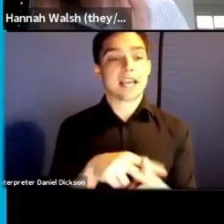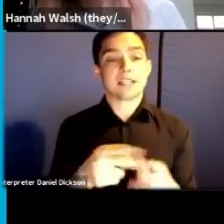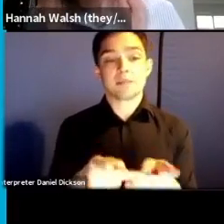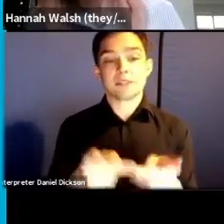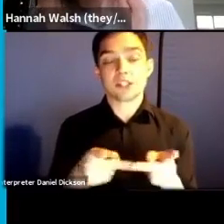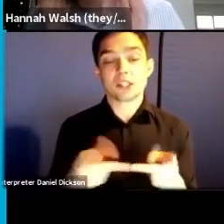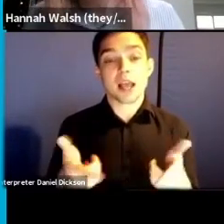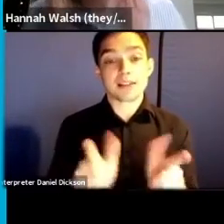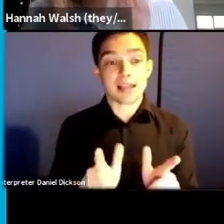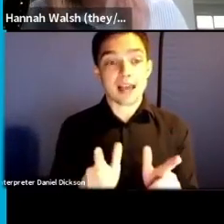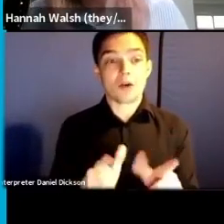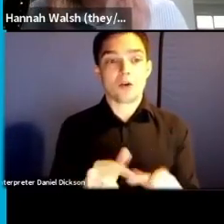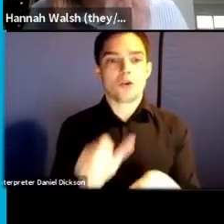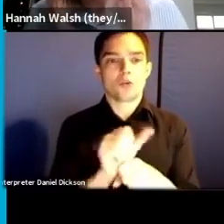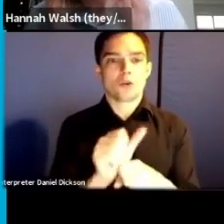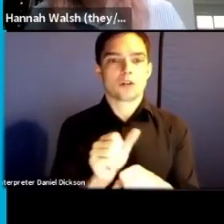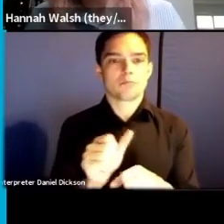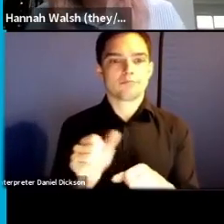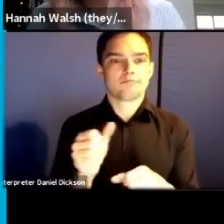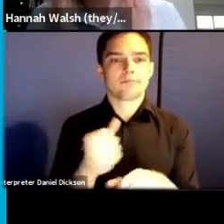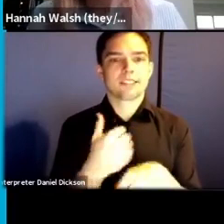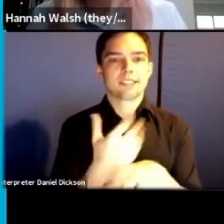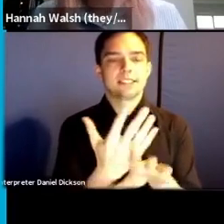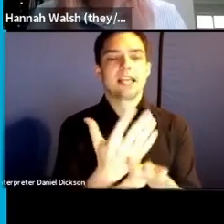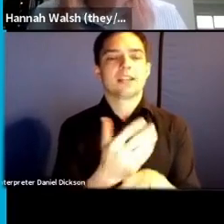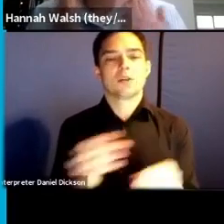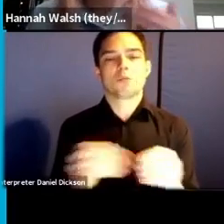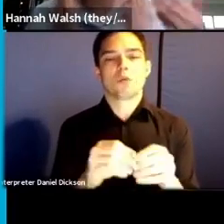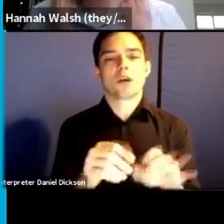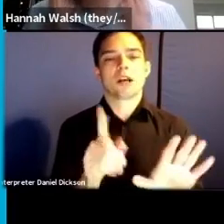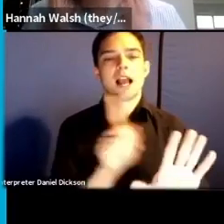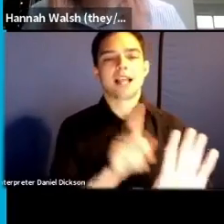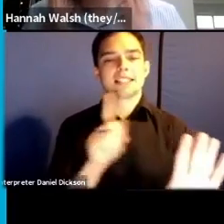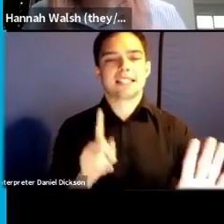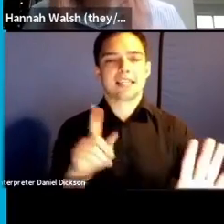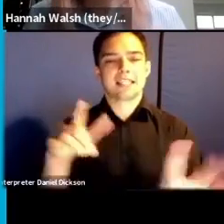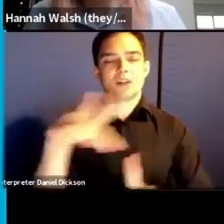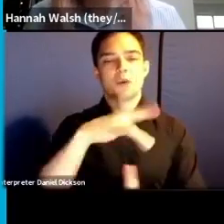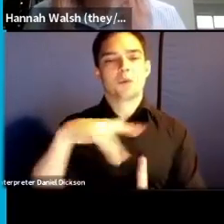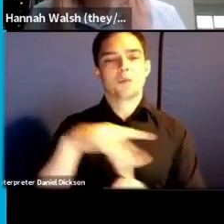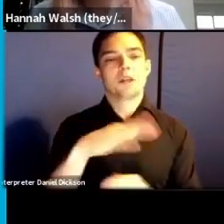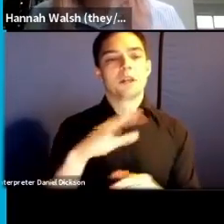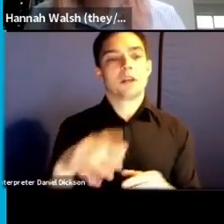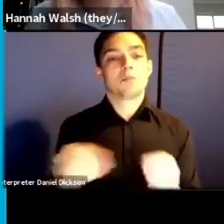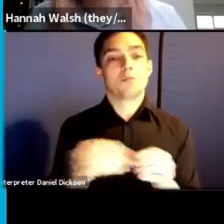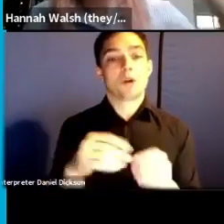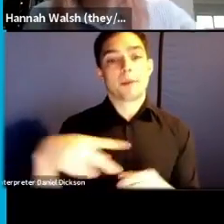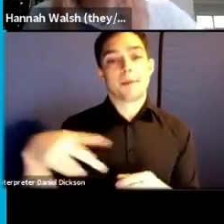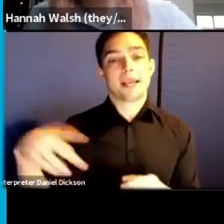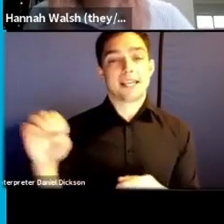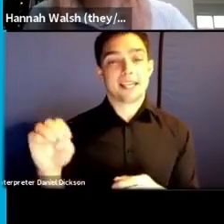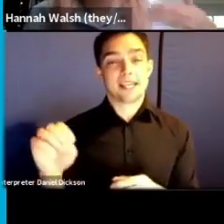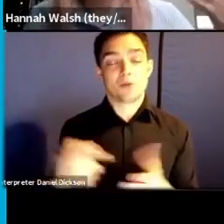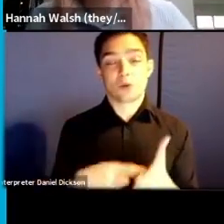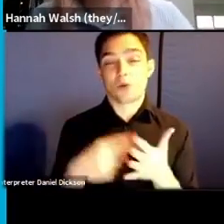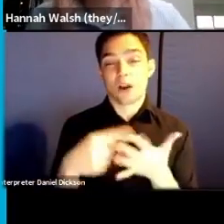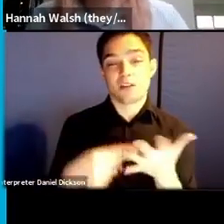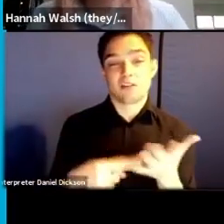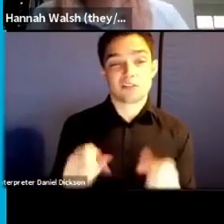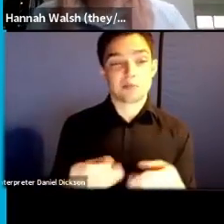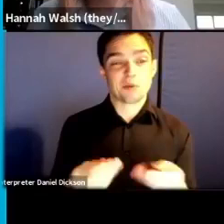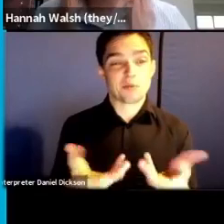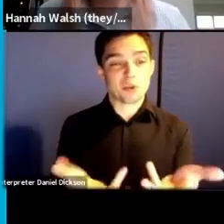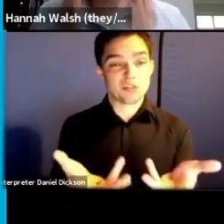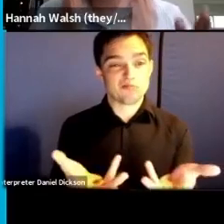that allows for telework or allows you to be more isolated? Are there additional PPE things that could be put